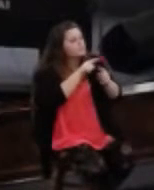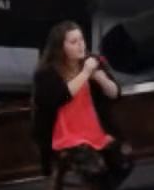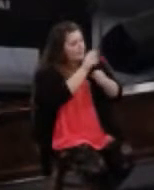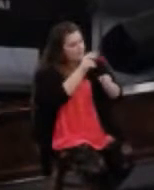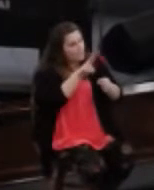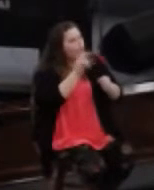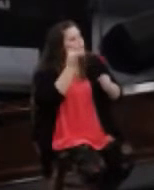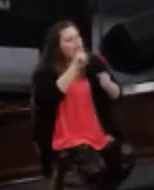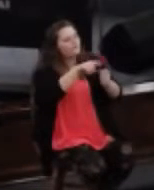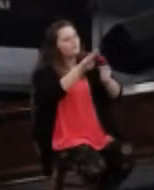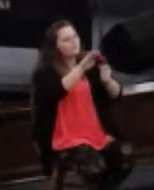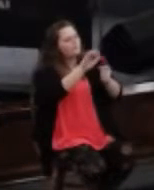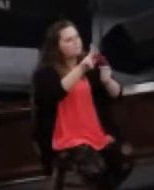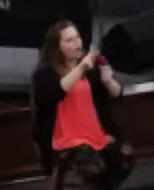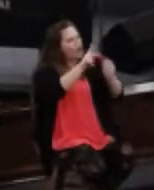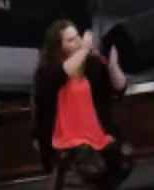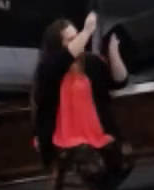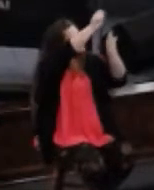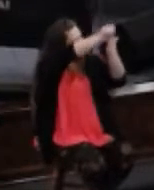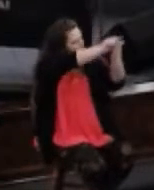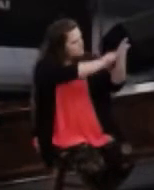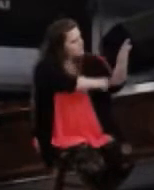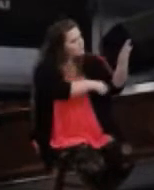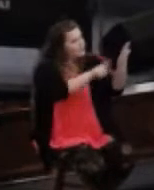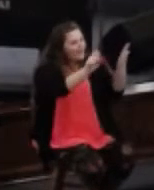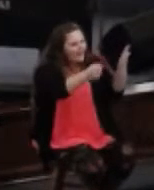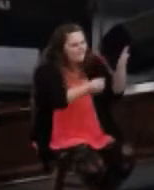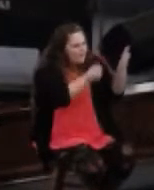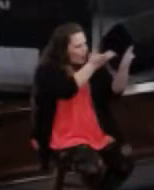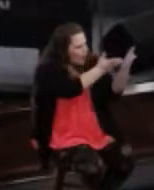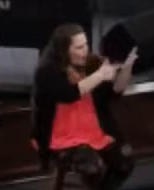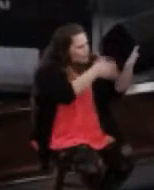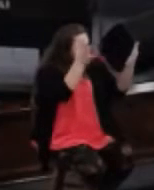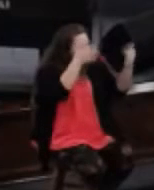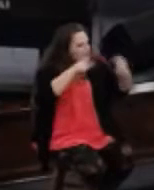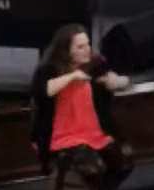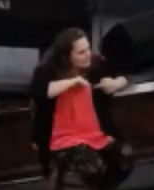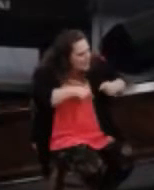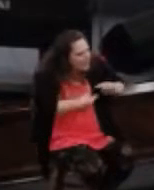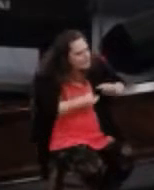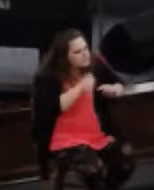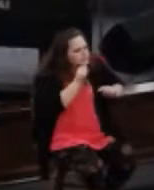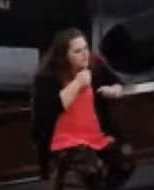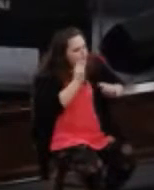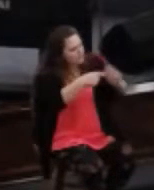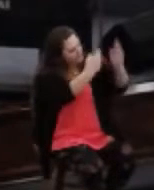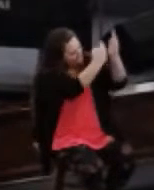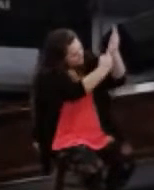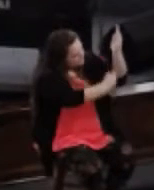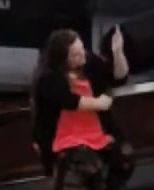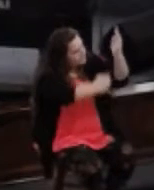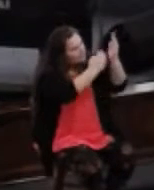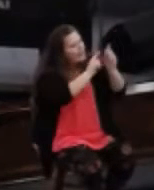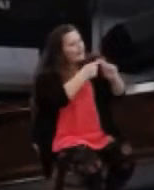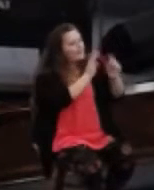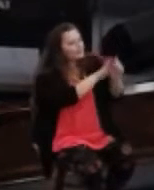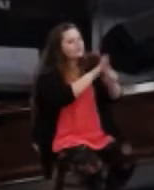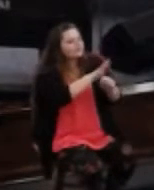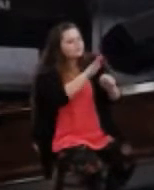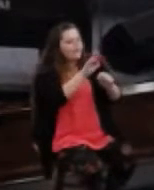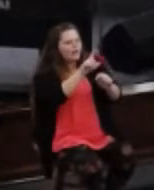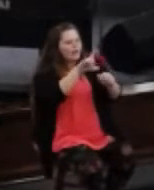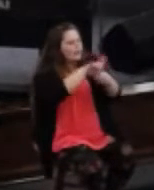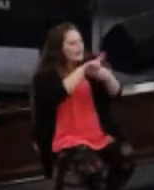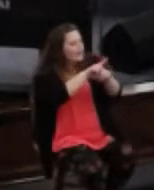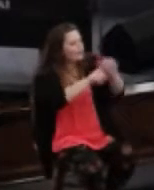bark. In other words, you need to cause the tree pain and suffering. And then the sap sort of just weeps its